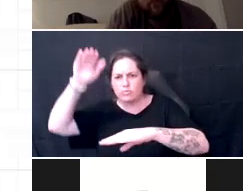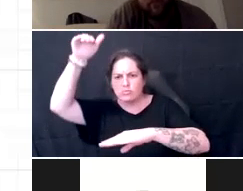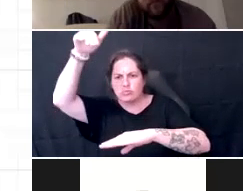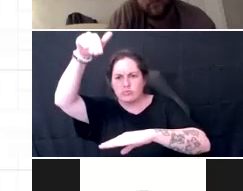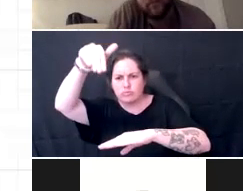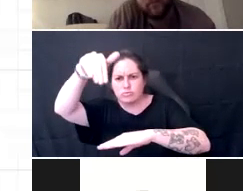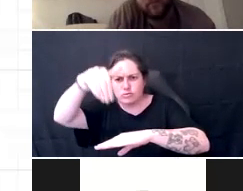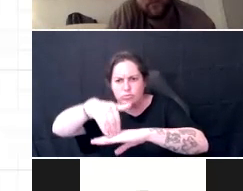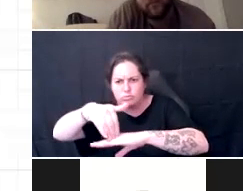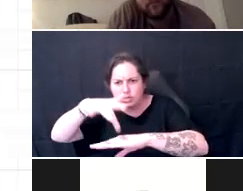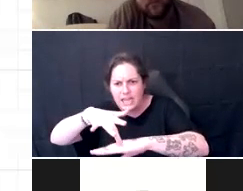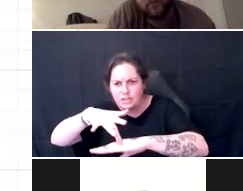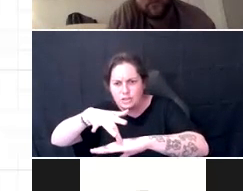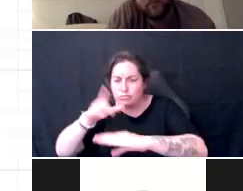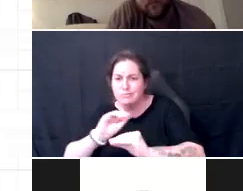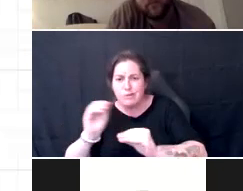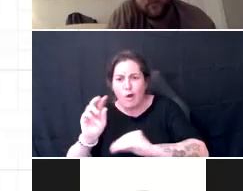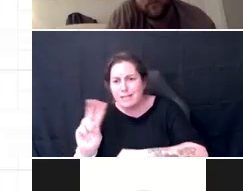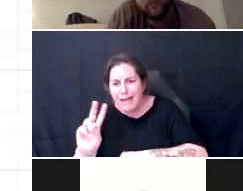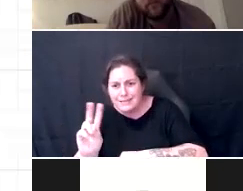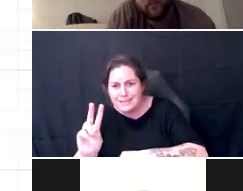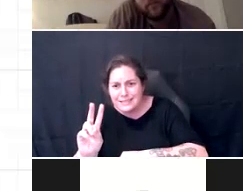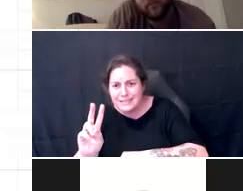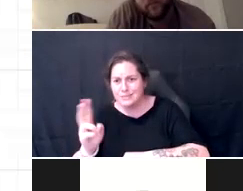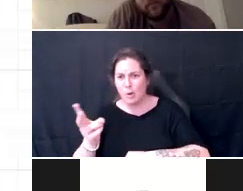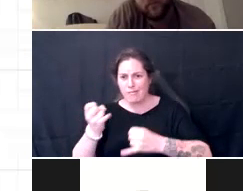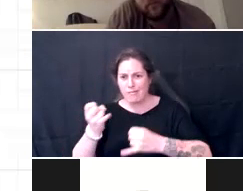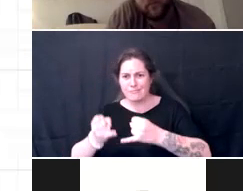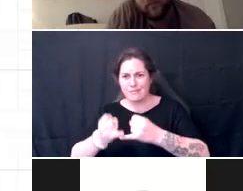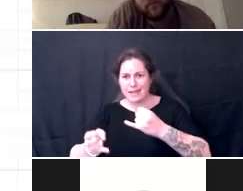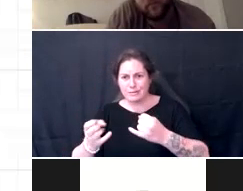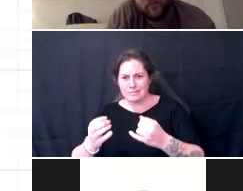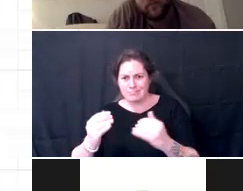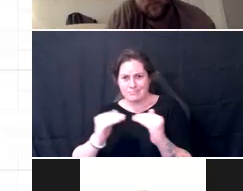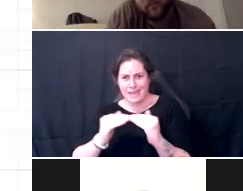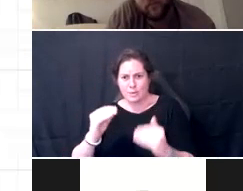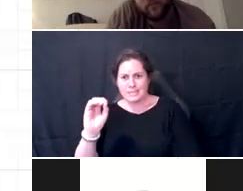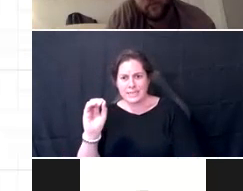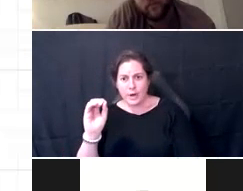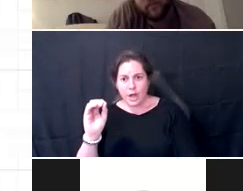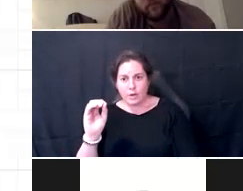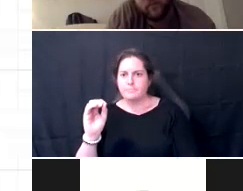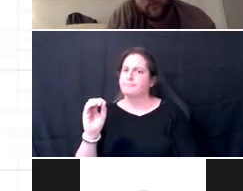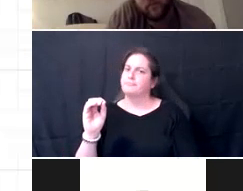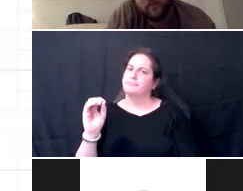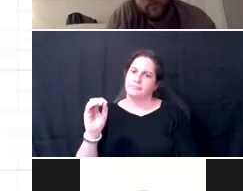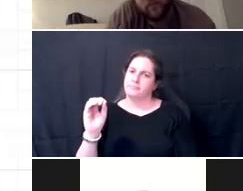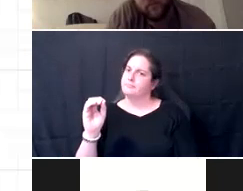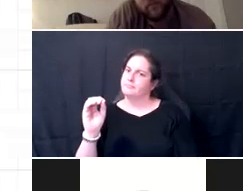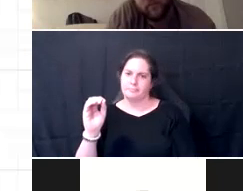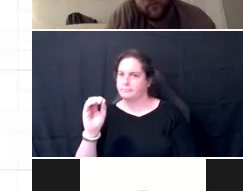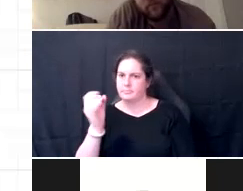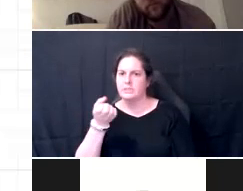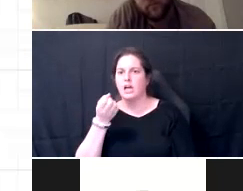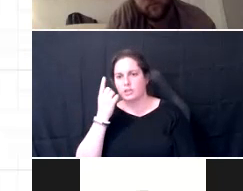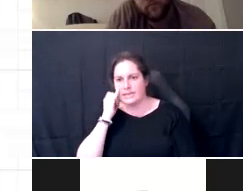it's not gonna have a velocity. So the final velocity is gonna be zero. There is no physics once the object goes